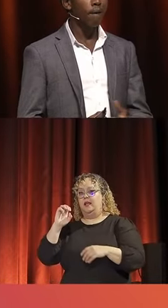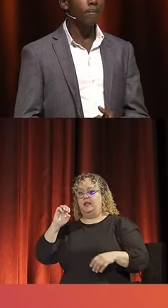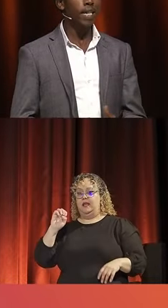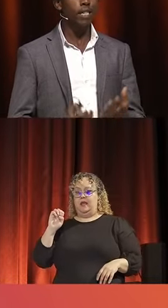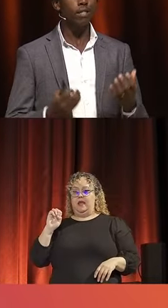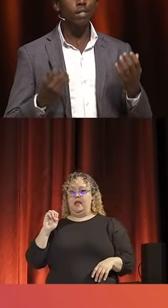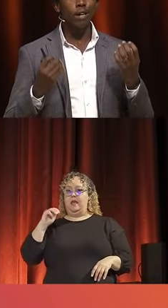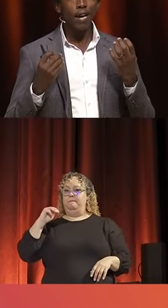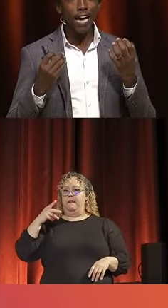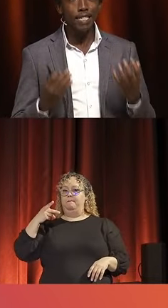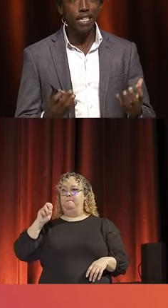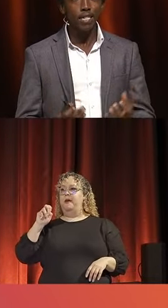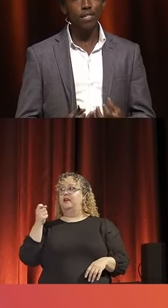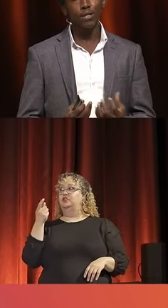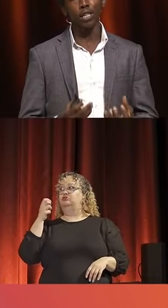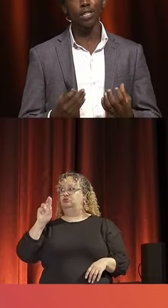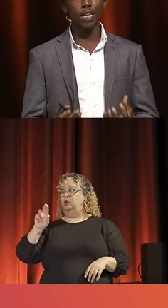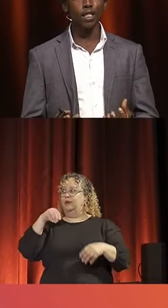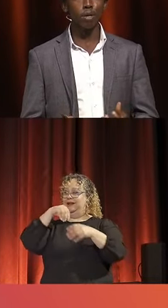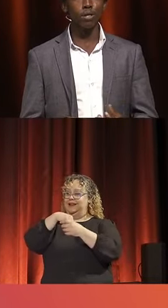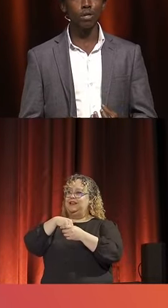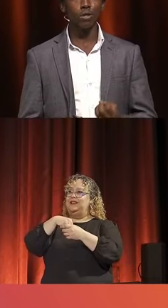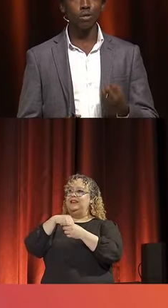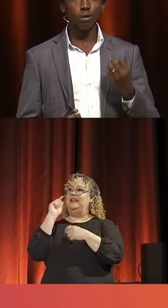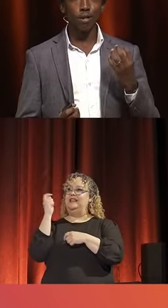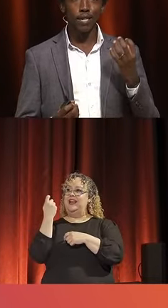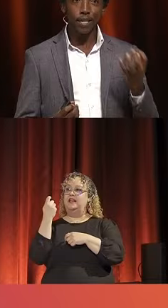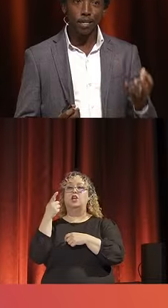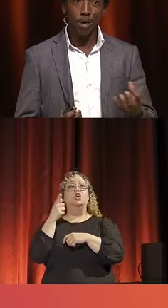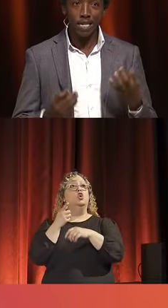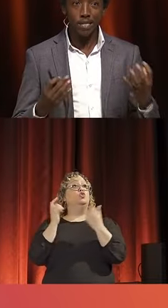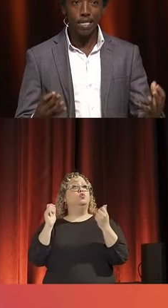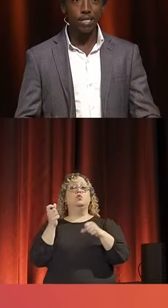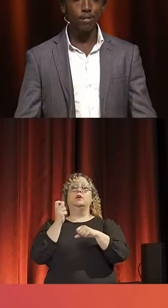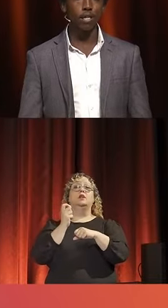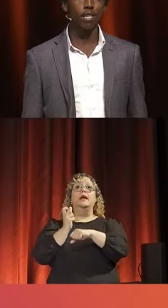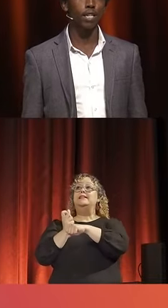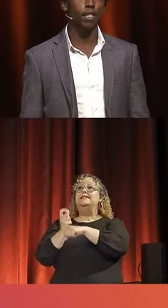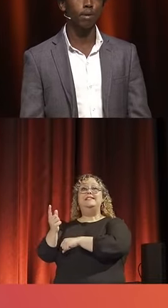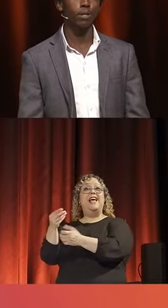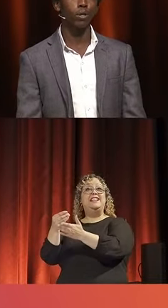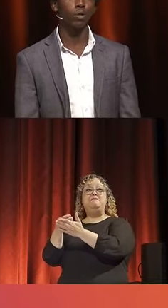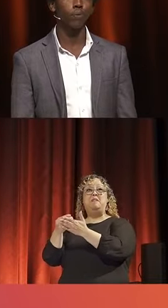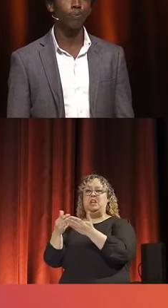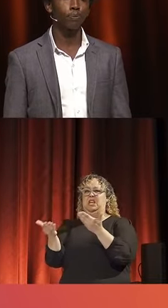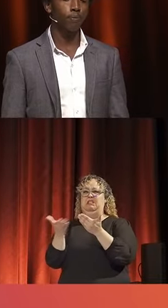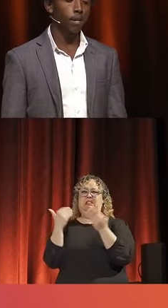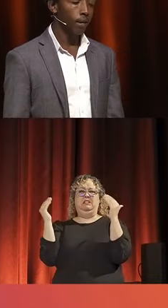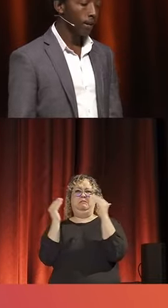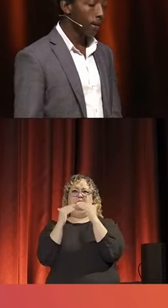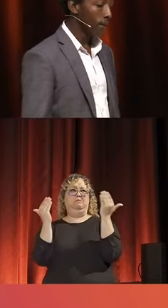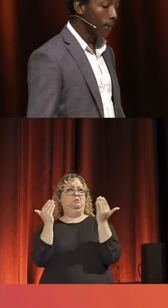M-Pesa made it as easy as sending a text message, sending money as easy as sending a text message.